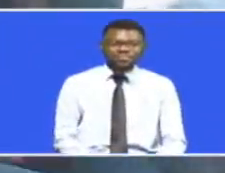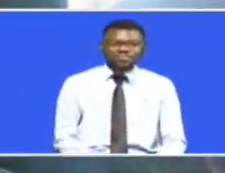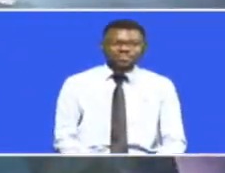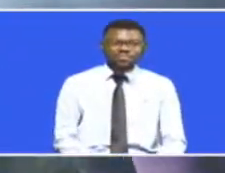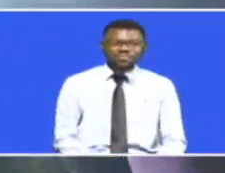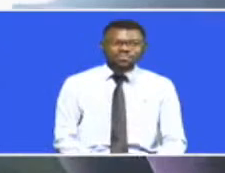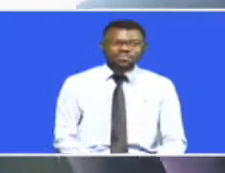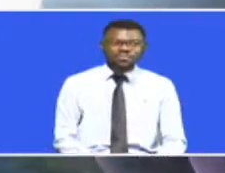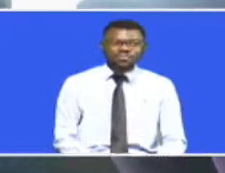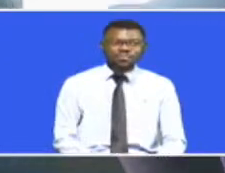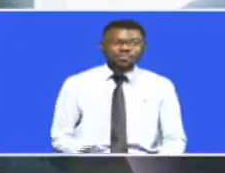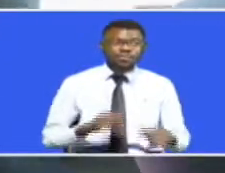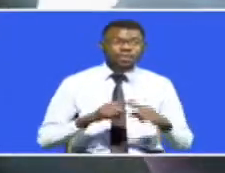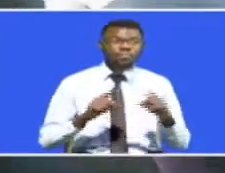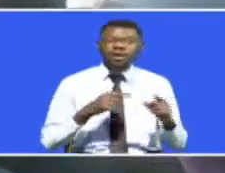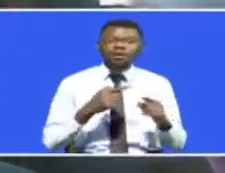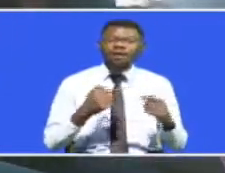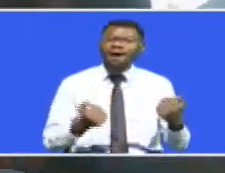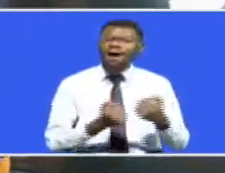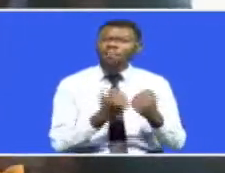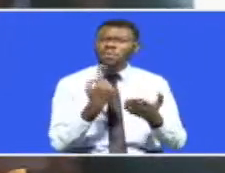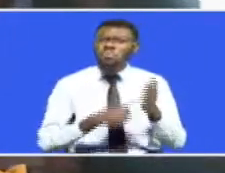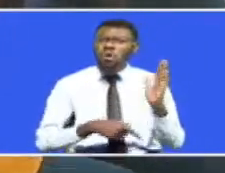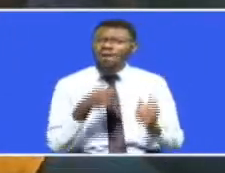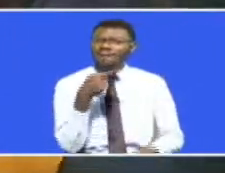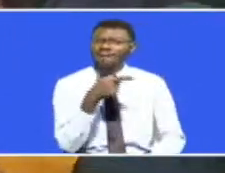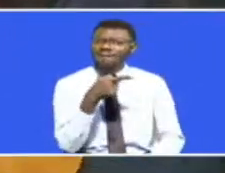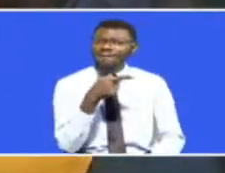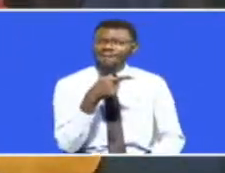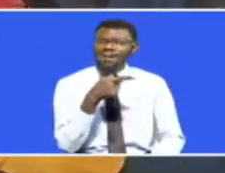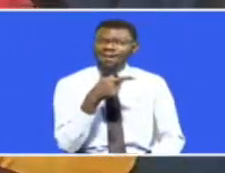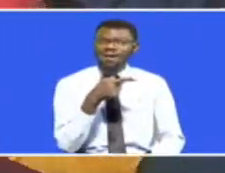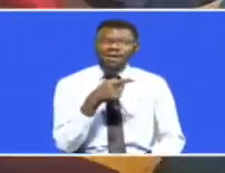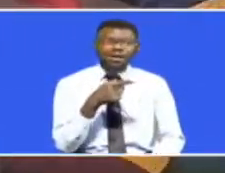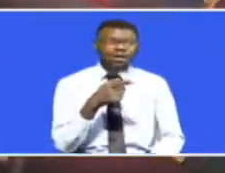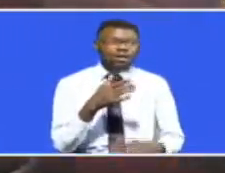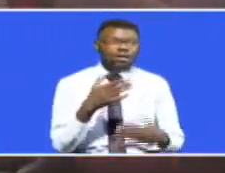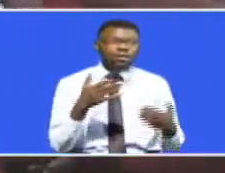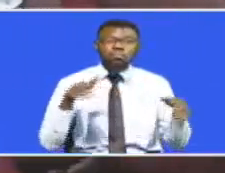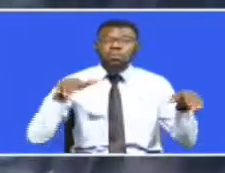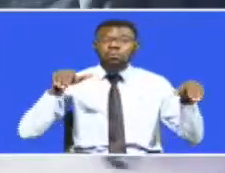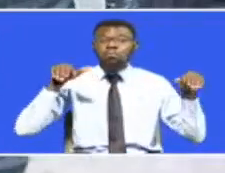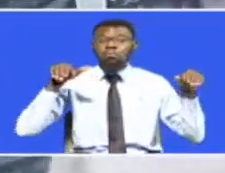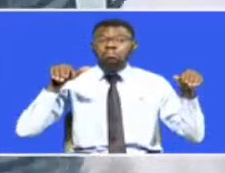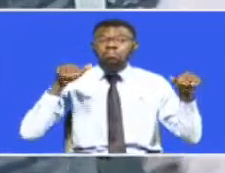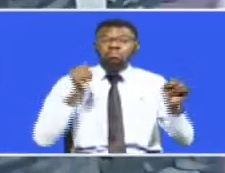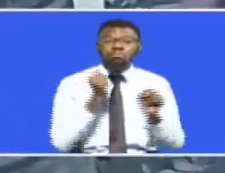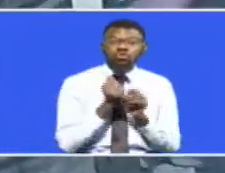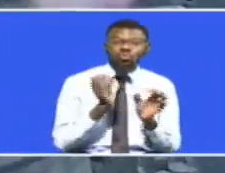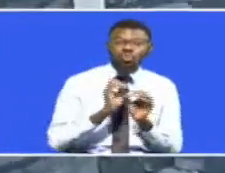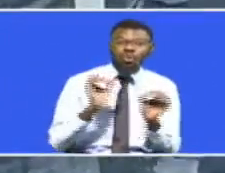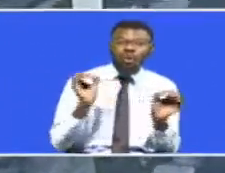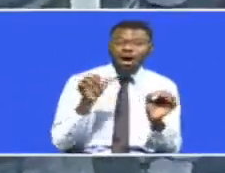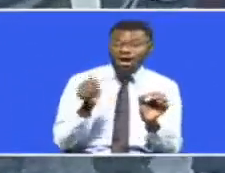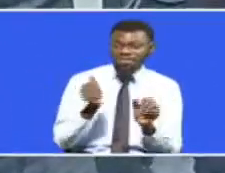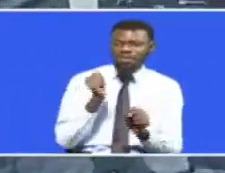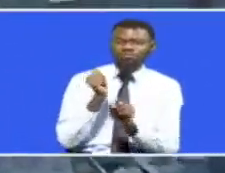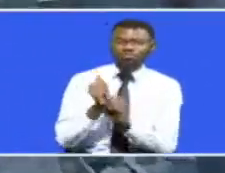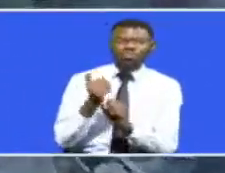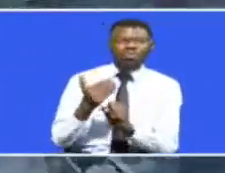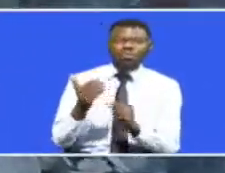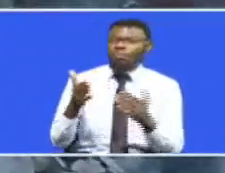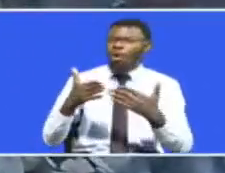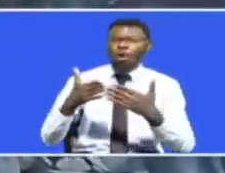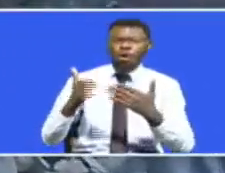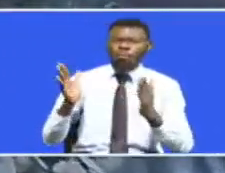But that is not what is happening here. There are not just idling youths. While some work in open brewers